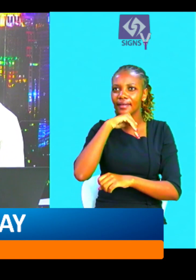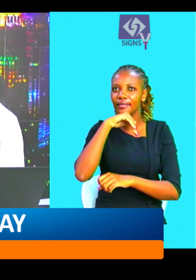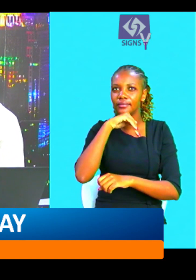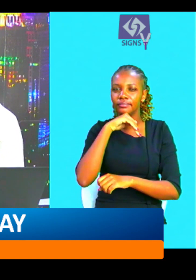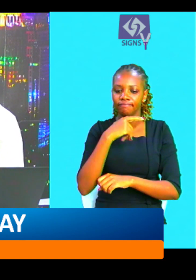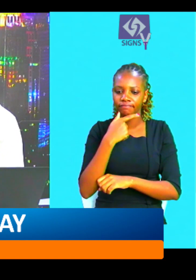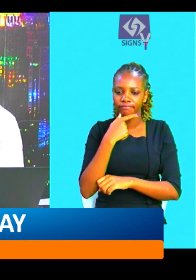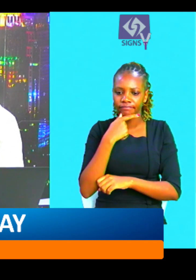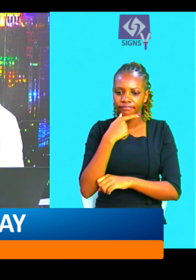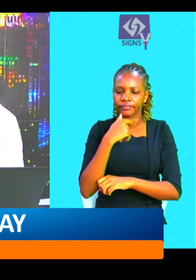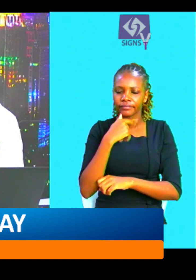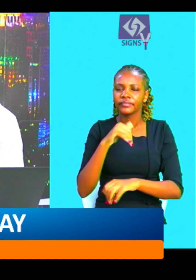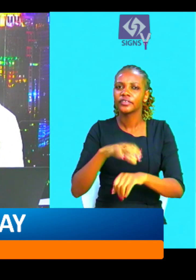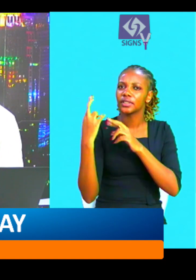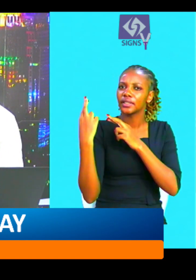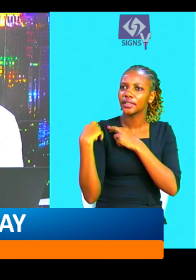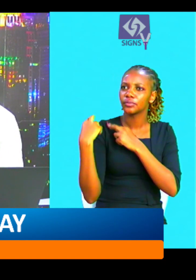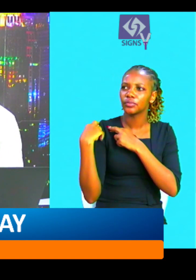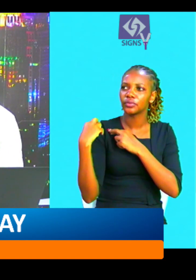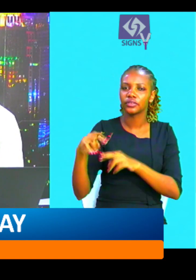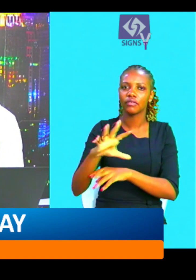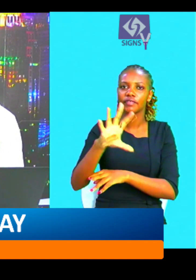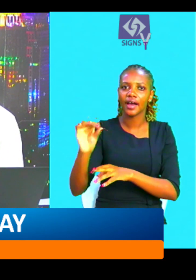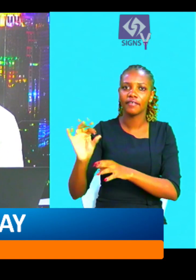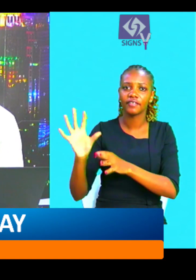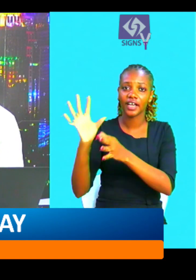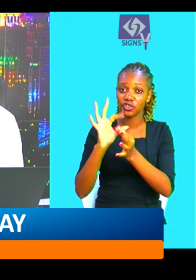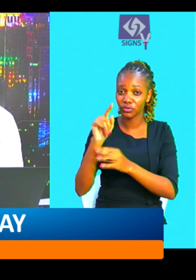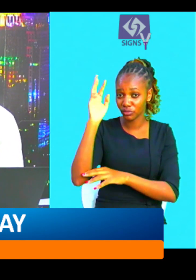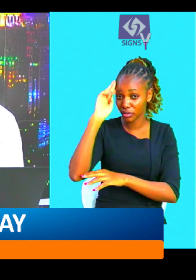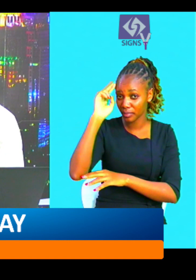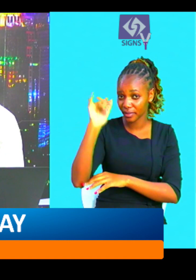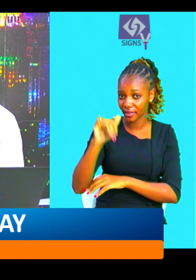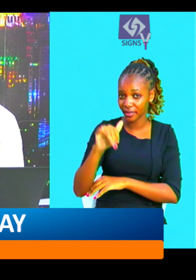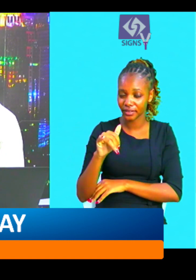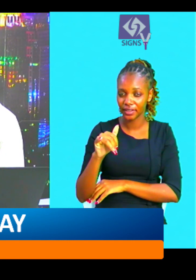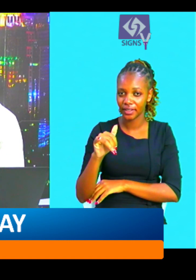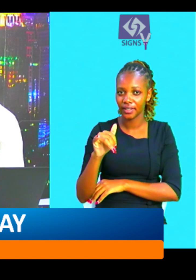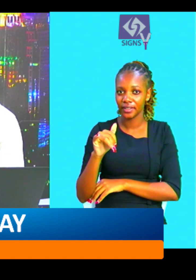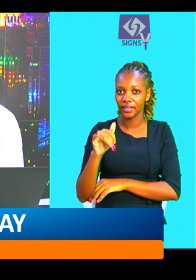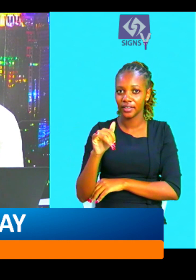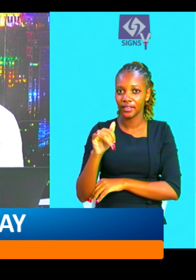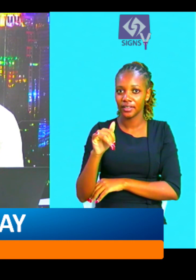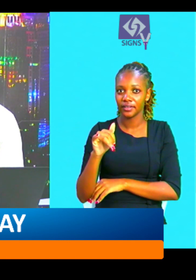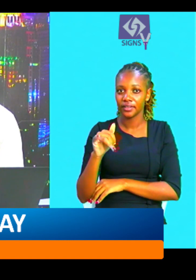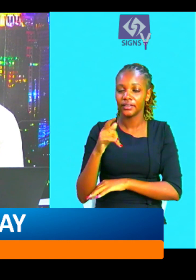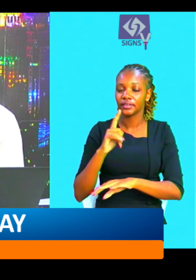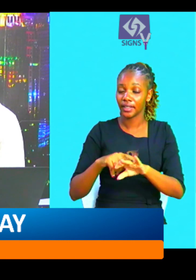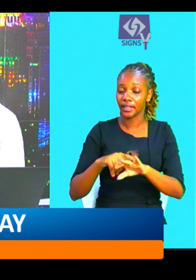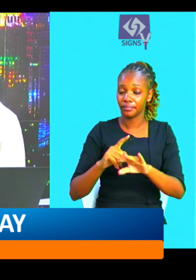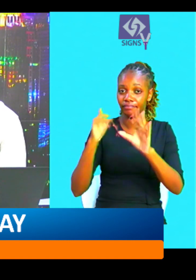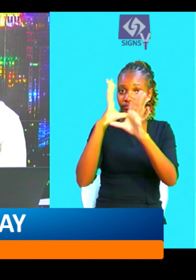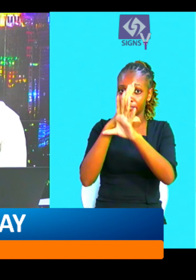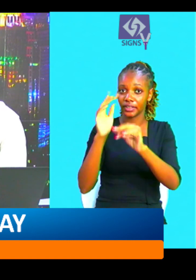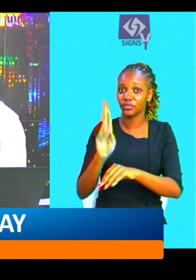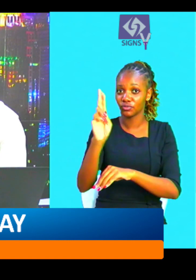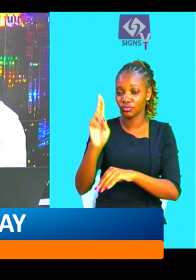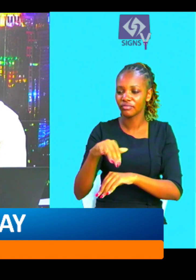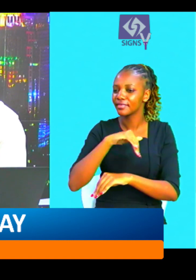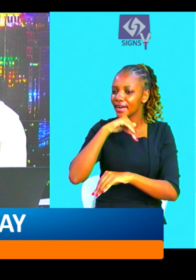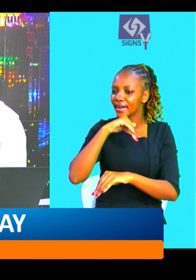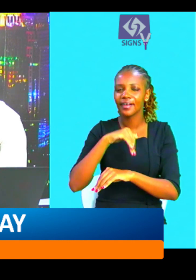And that's how you mitigate opposition. Yes. Yeah. So give them work, a lot of it, so that they'll